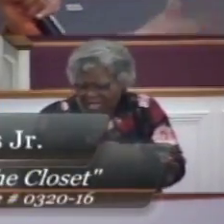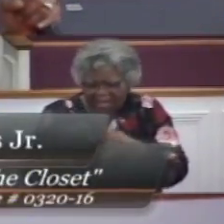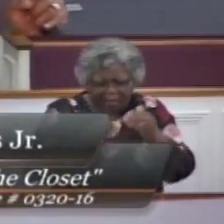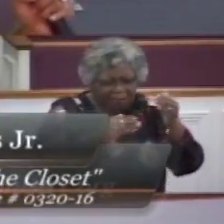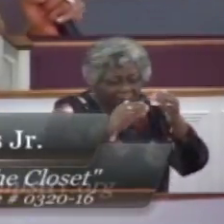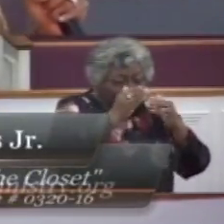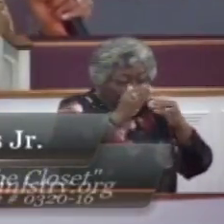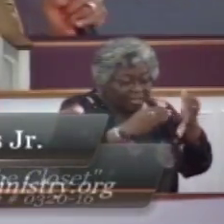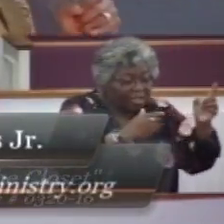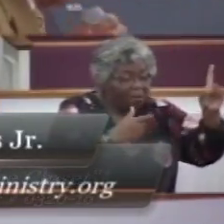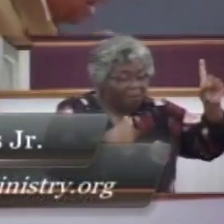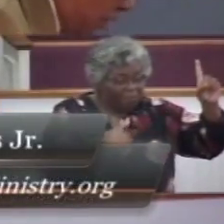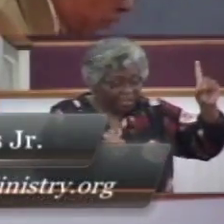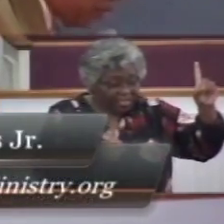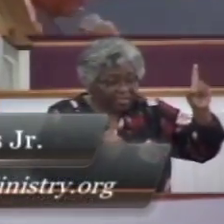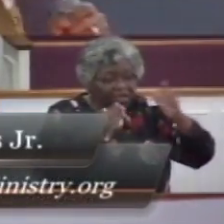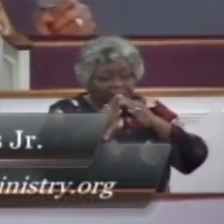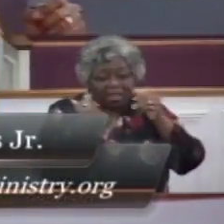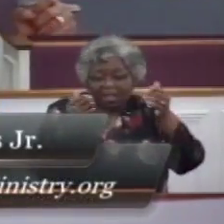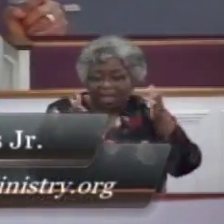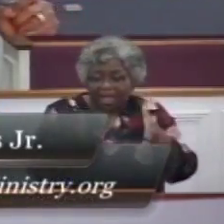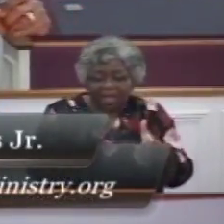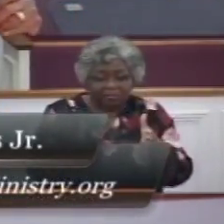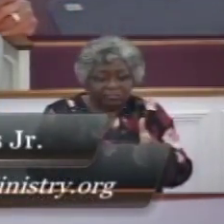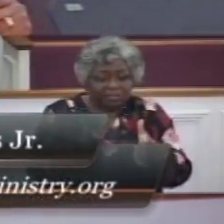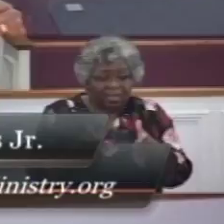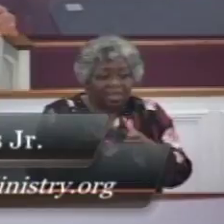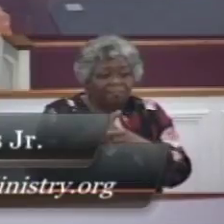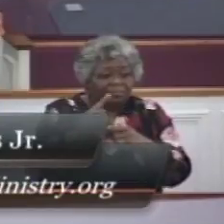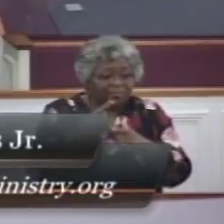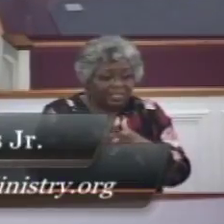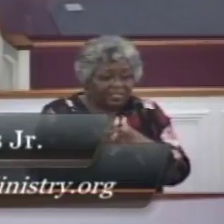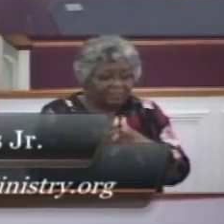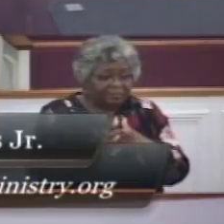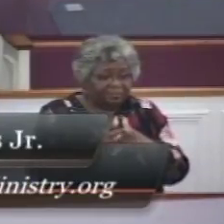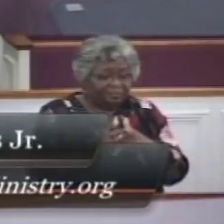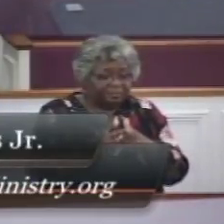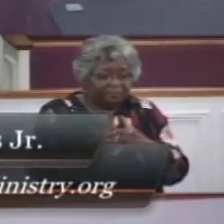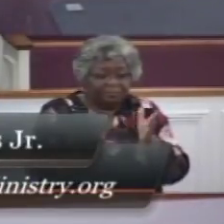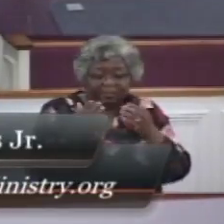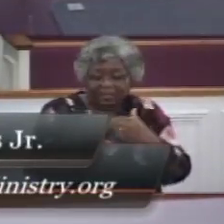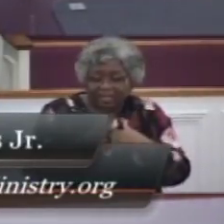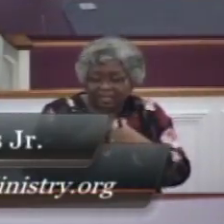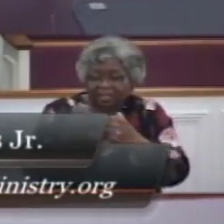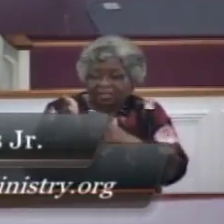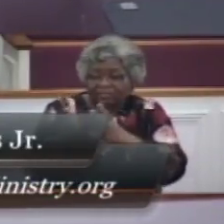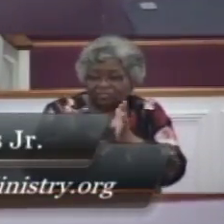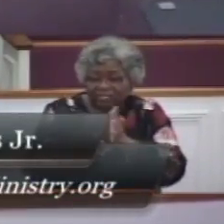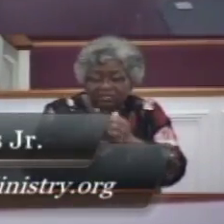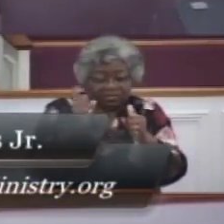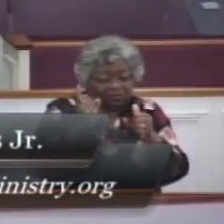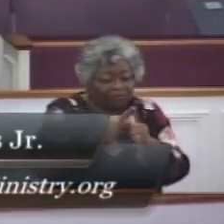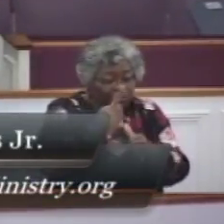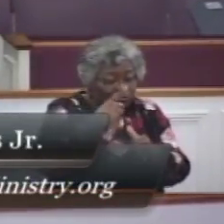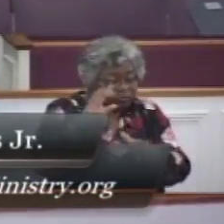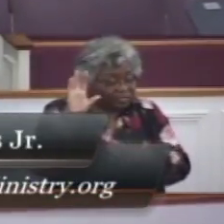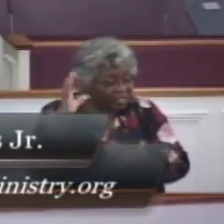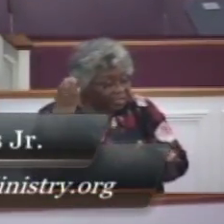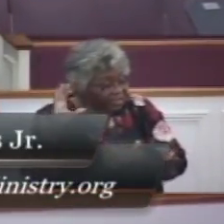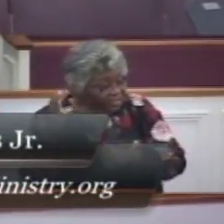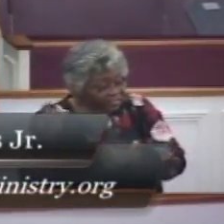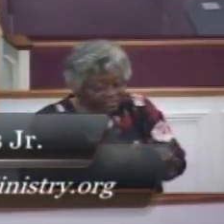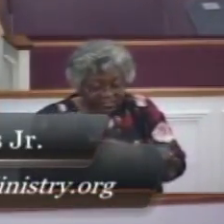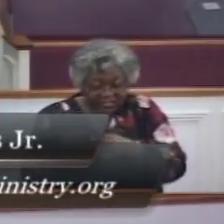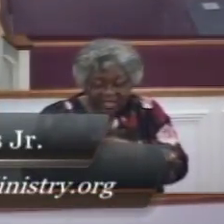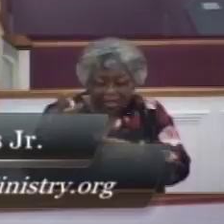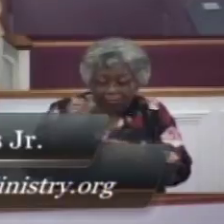build me a house." He turned around and had Jesus' first cousin. His name